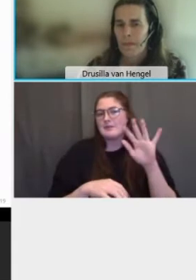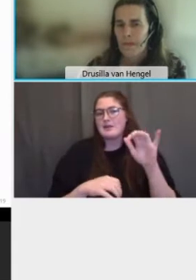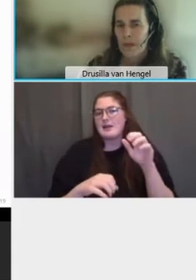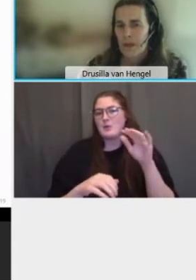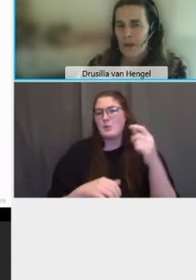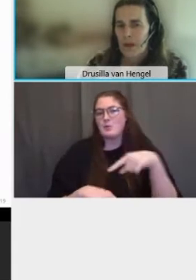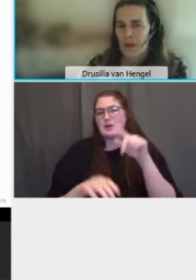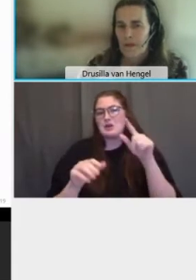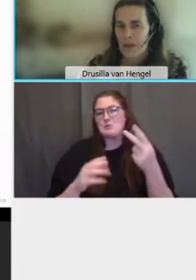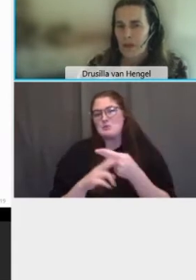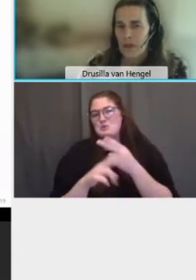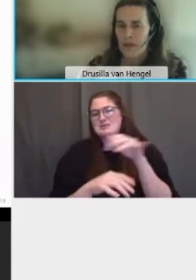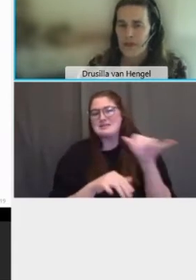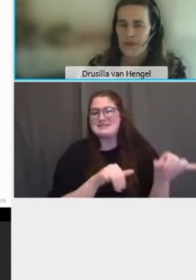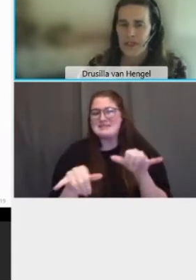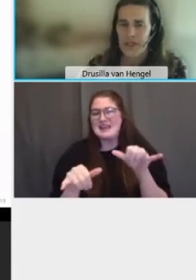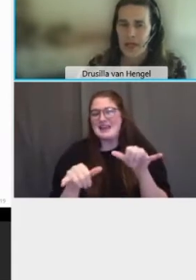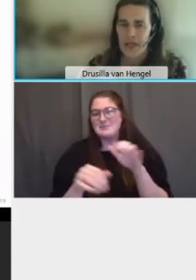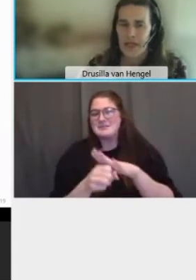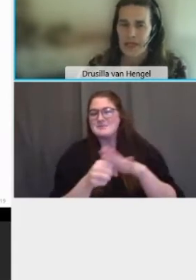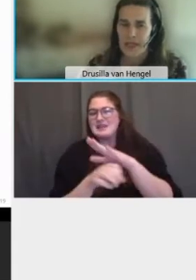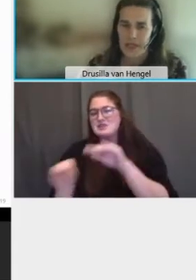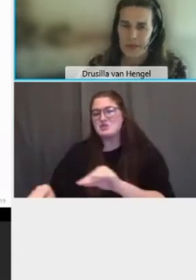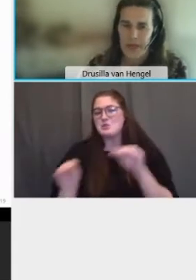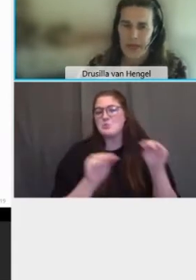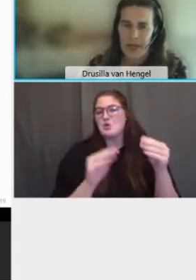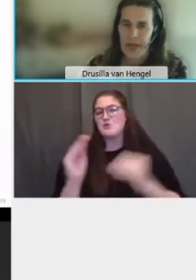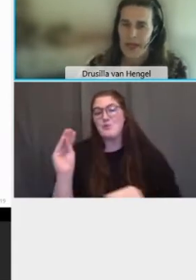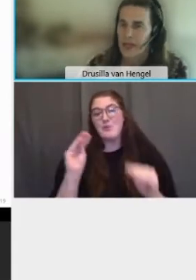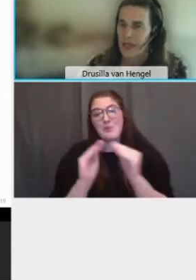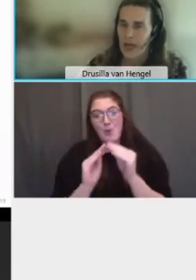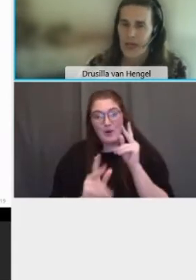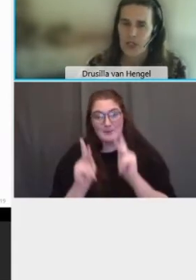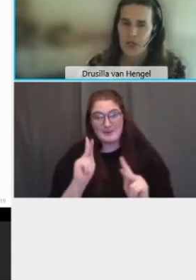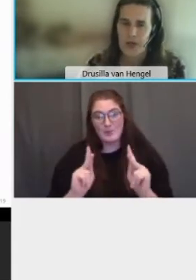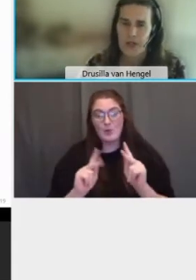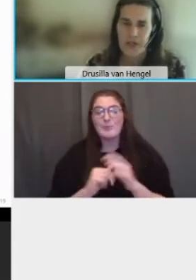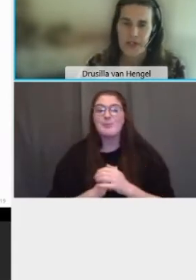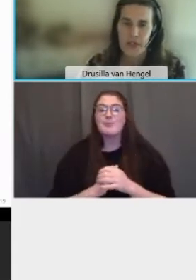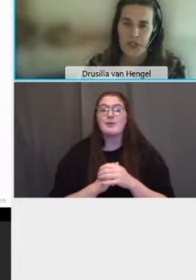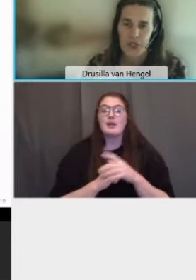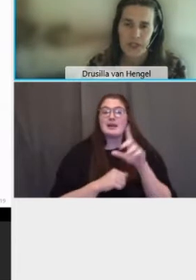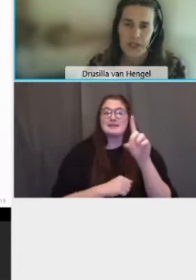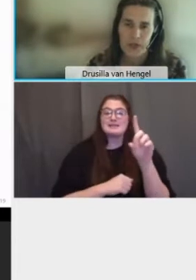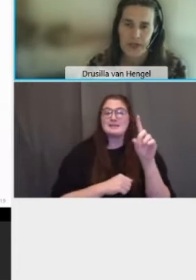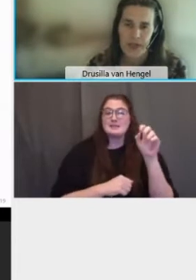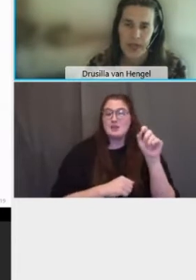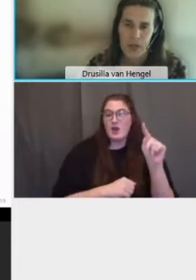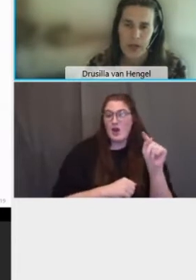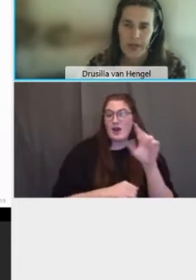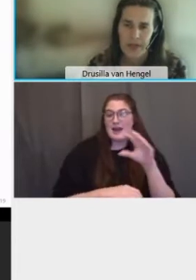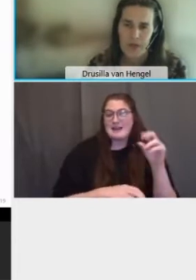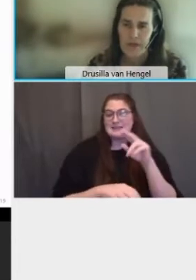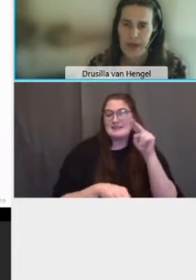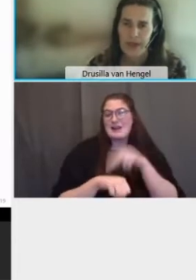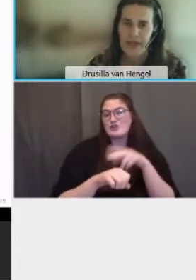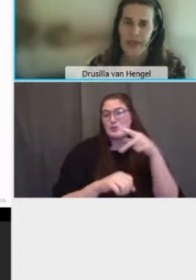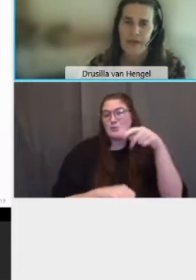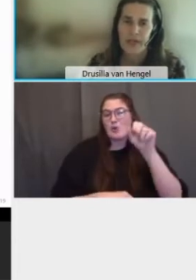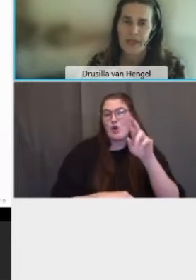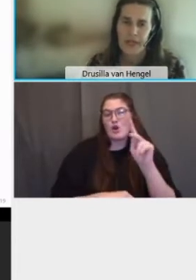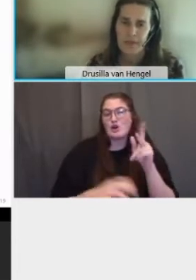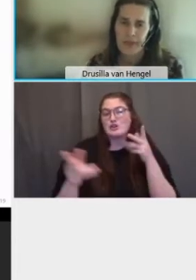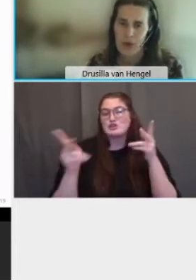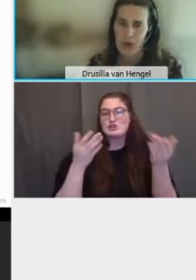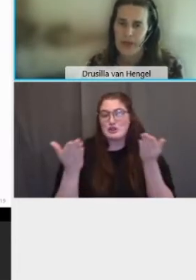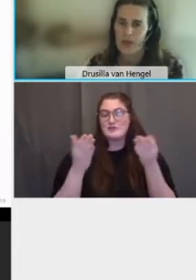people. Vehicle level of service decline is anticipated, and DDOT and National Park Service are choosing to do this anyway because providing